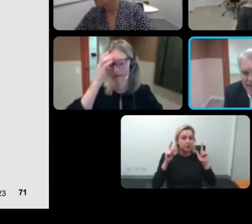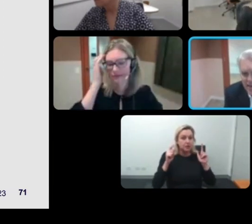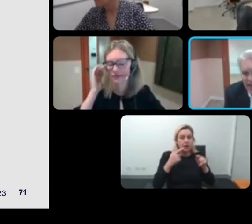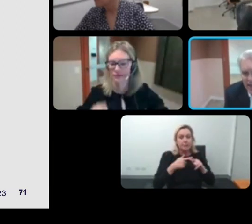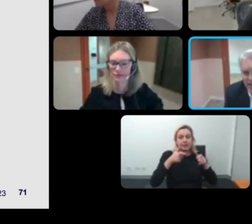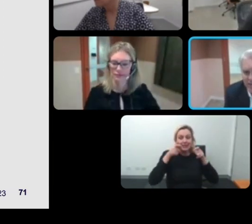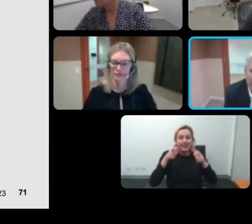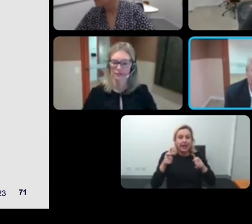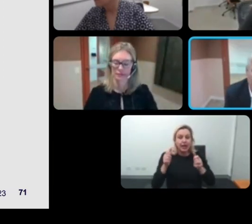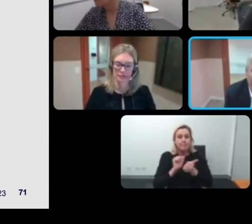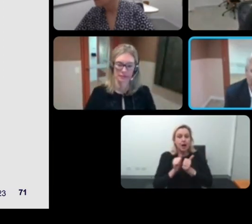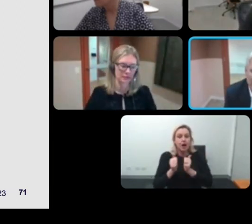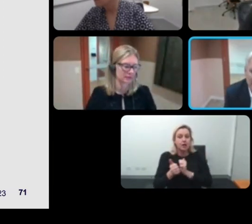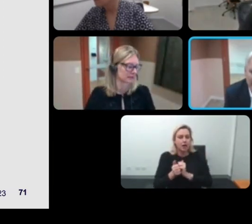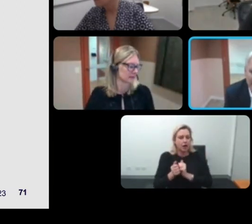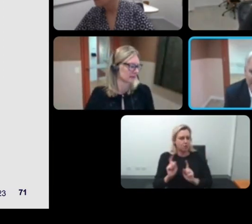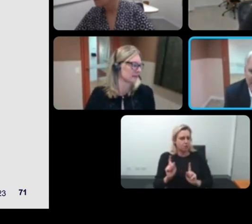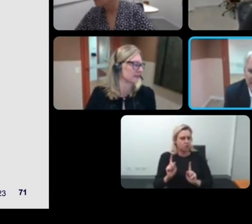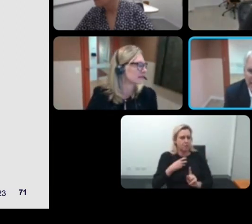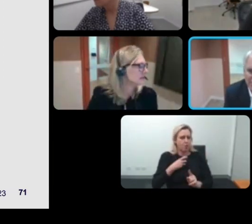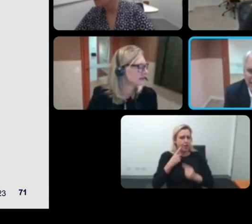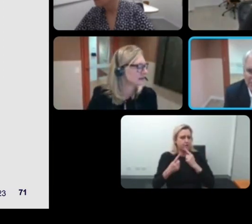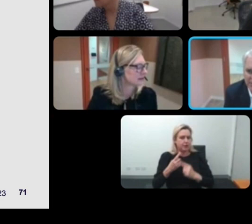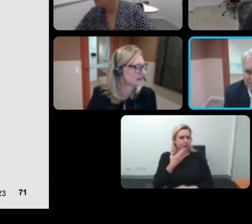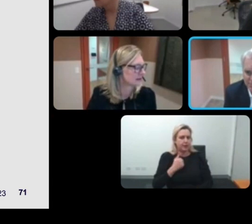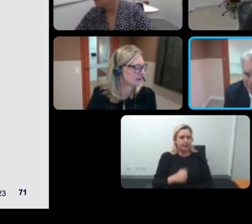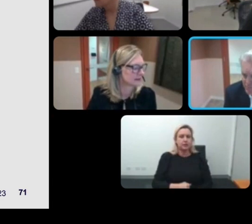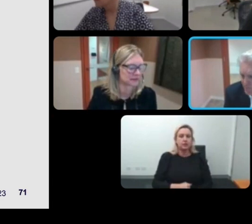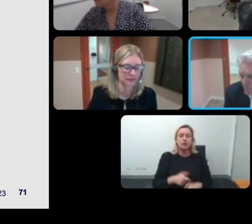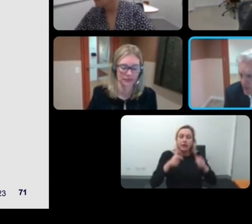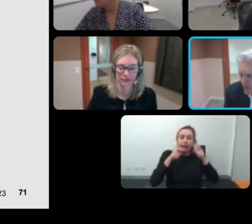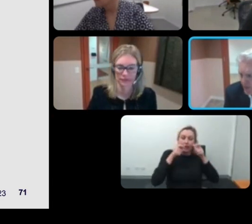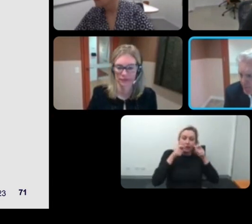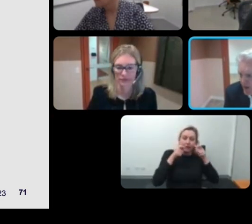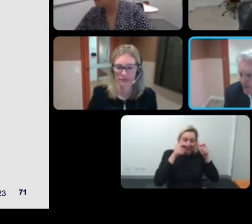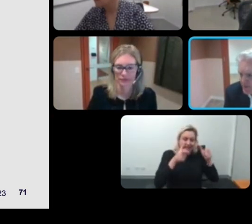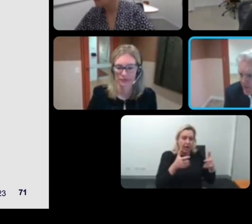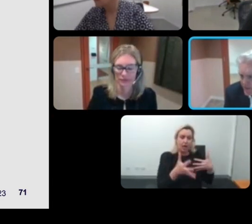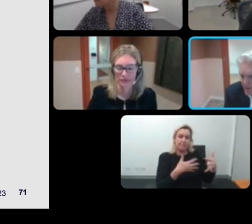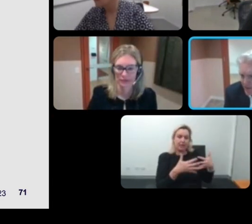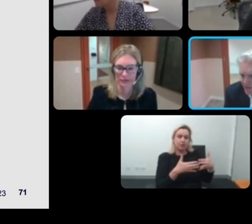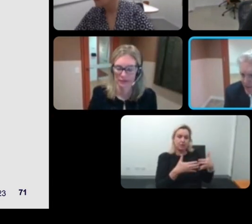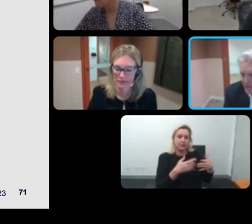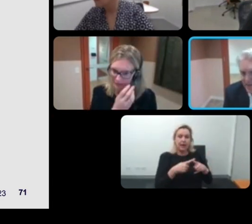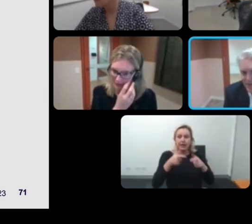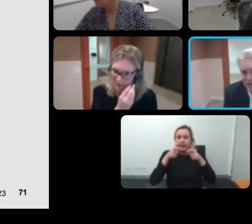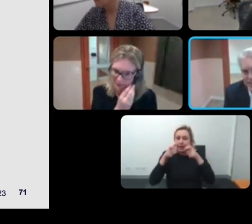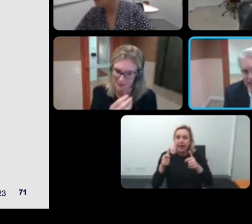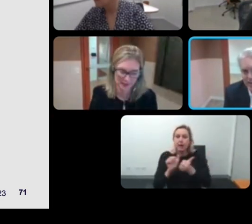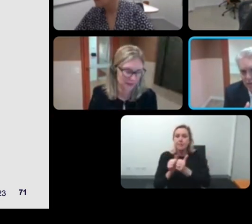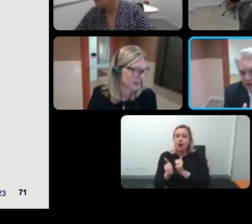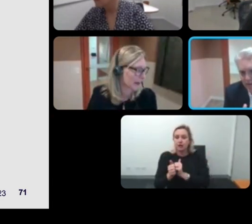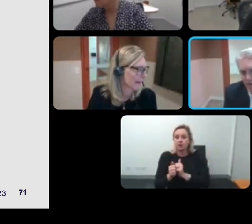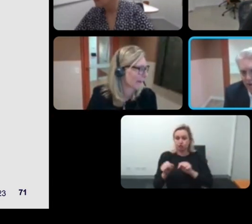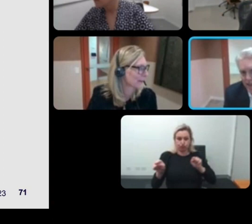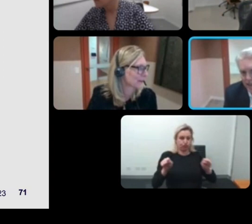partners? The arrangements around care management and the care partners, the intention is